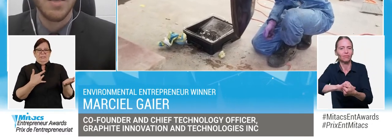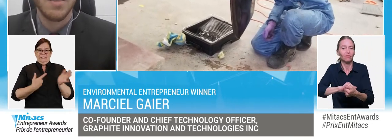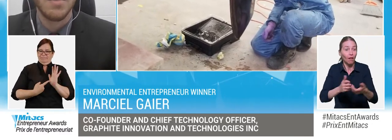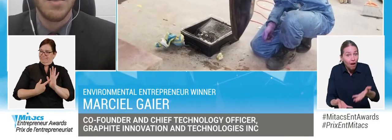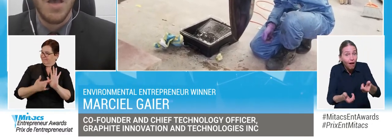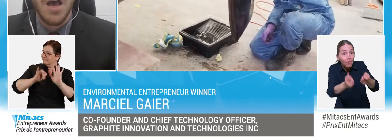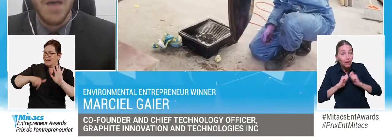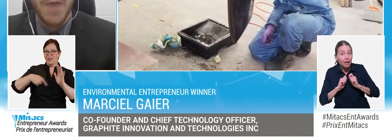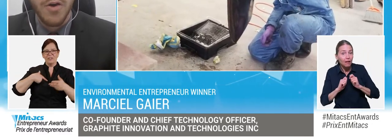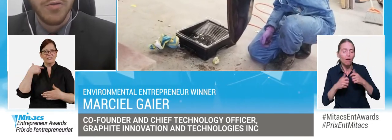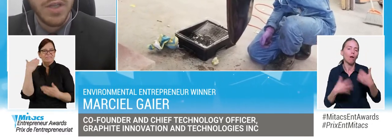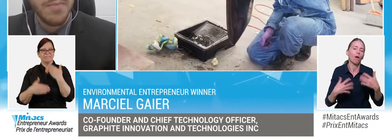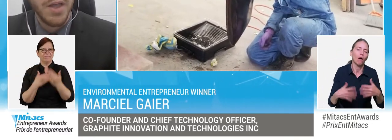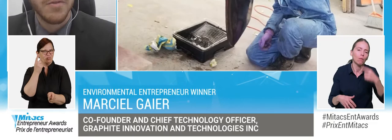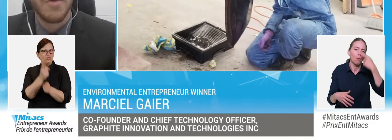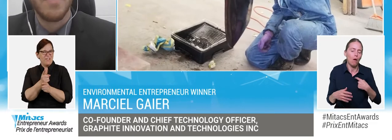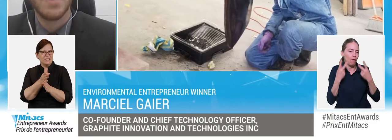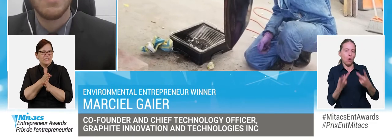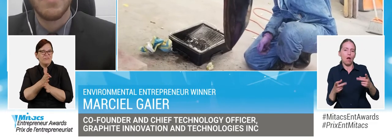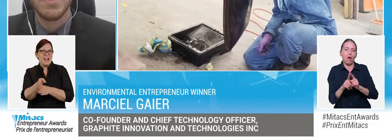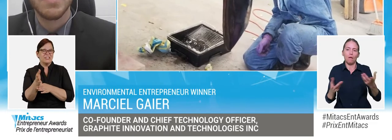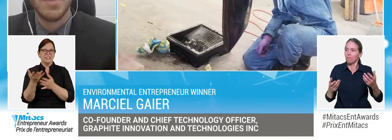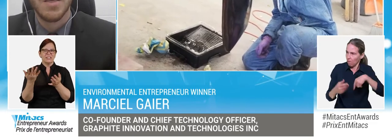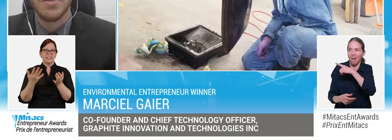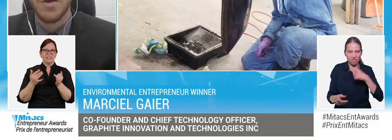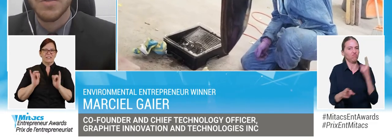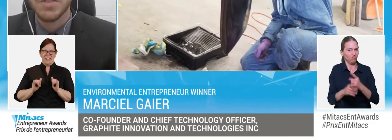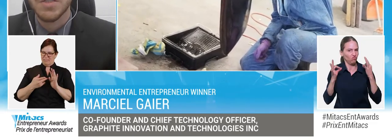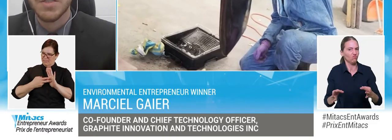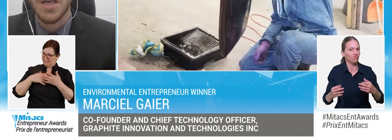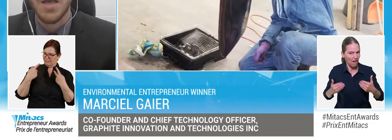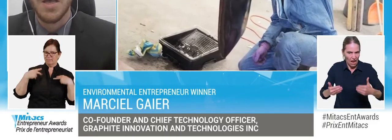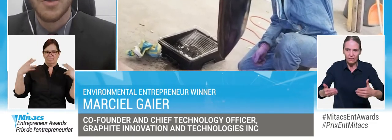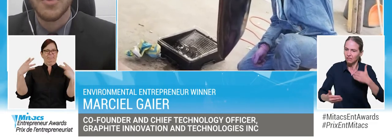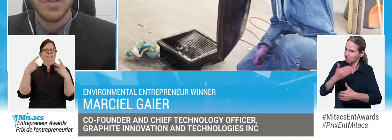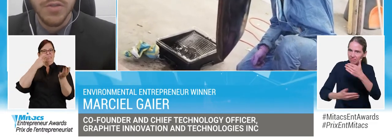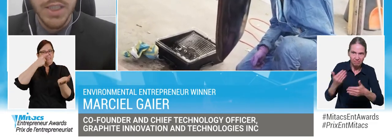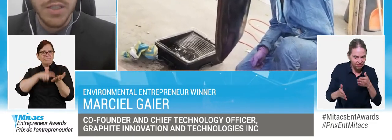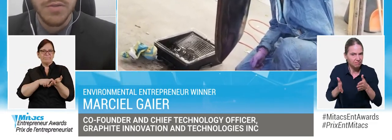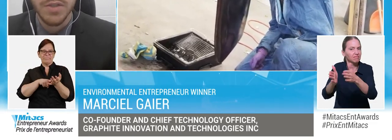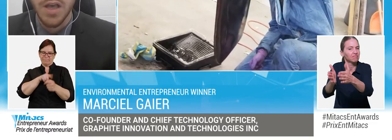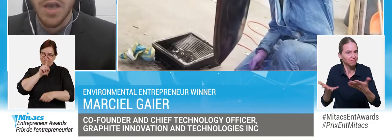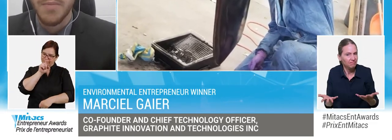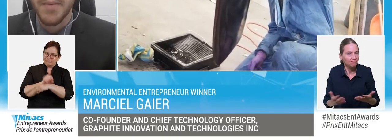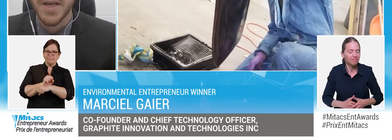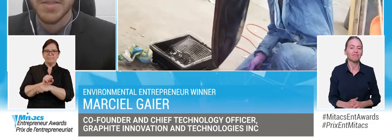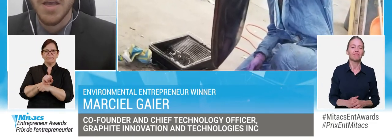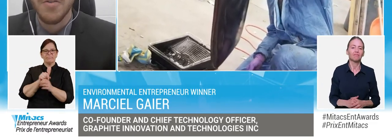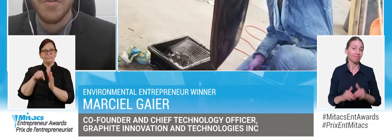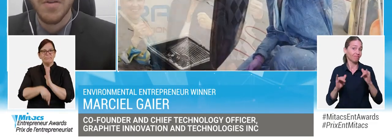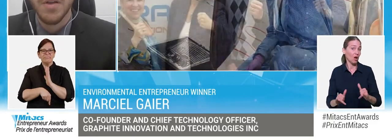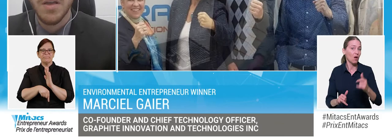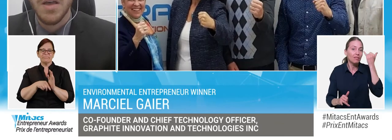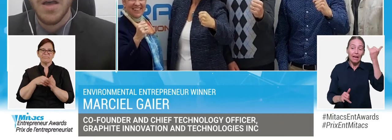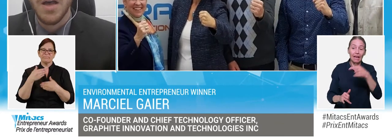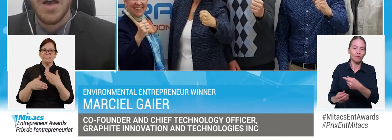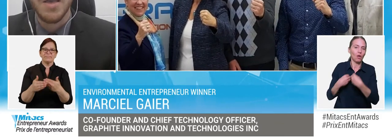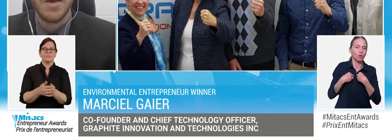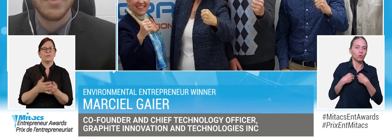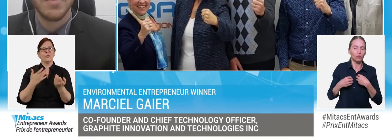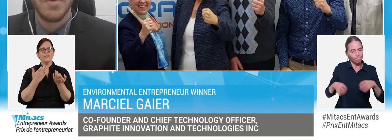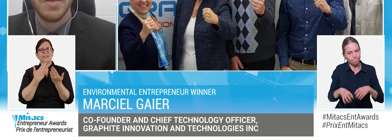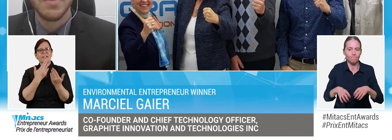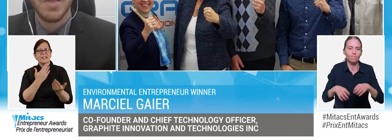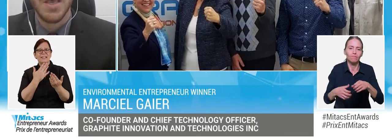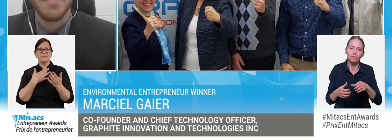to thank my whole team at Graphite Innovation Technologies. I couldn't do this by myself.